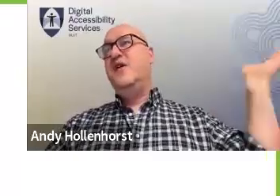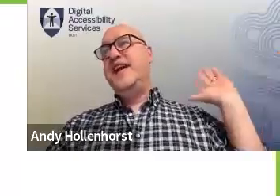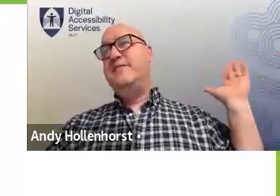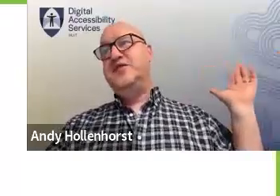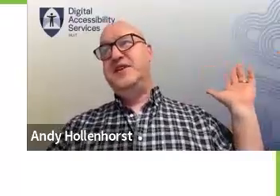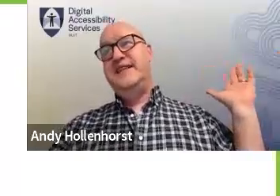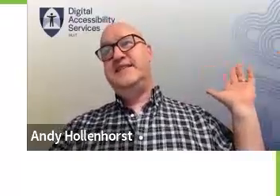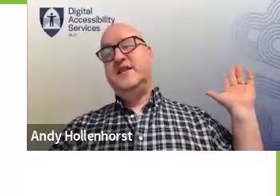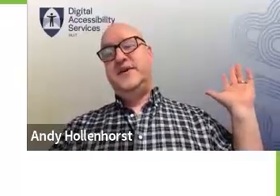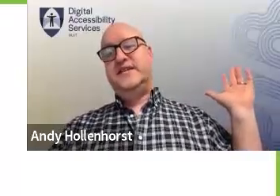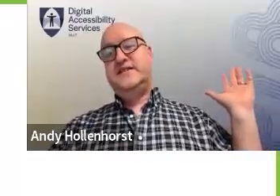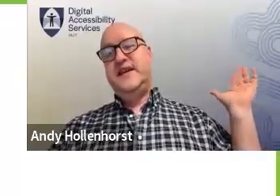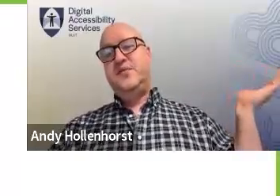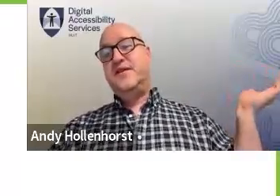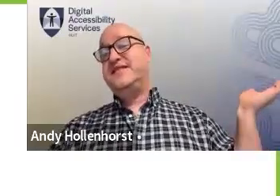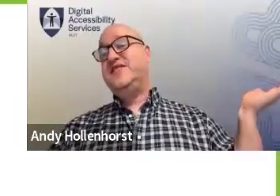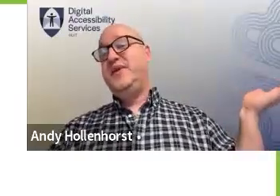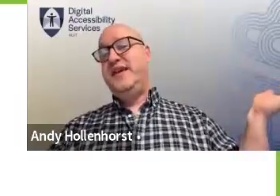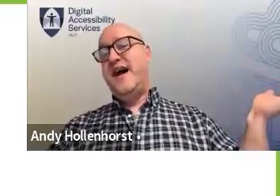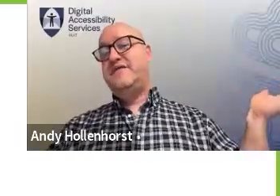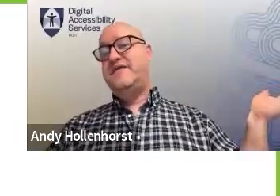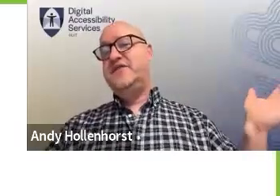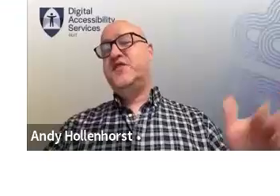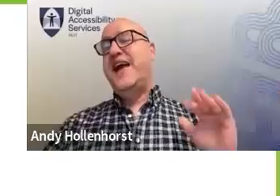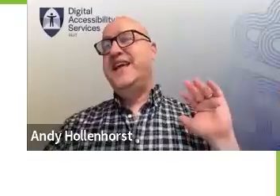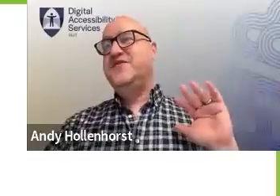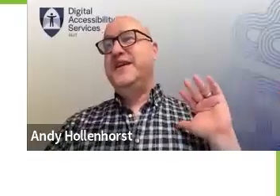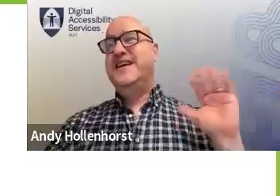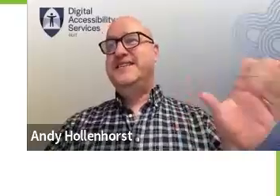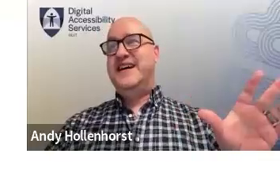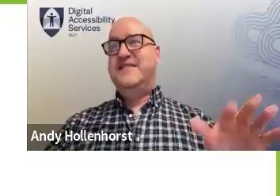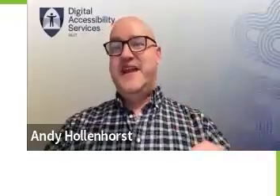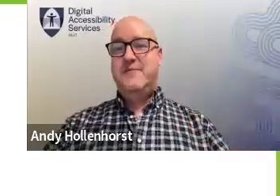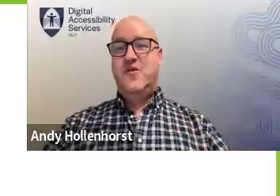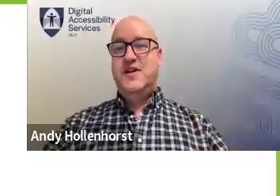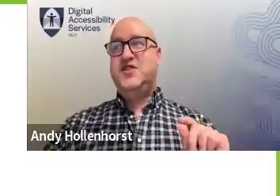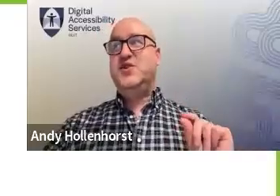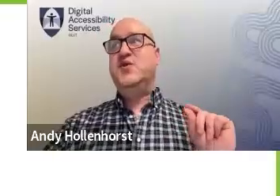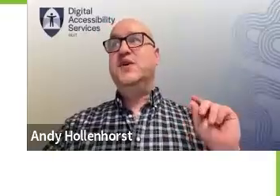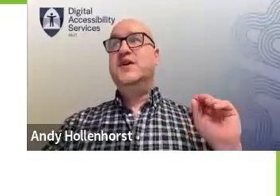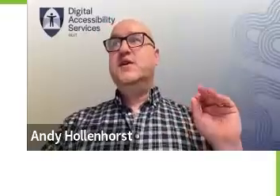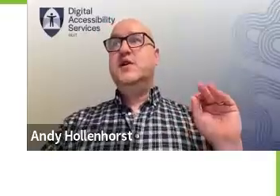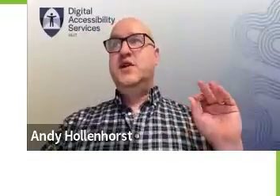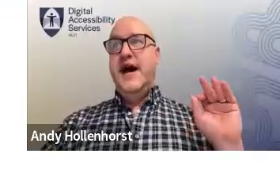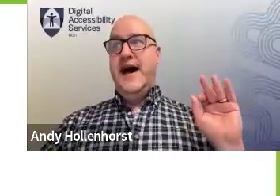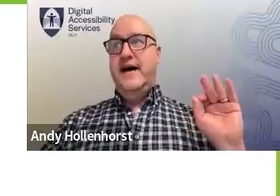being download the chemistry class syllabus in parentheses PDF. So that gives me an idea that I'm going